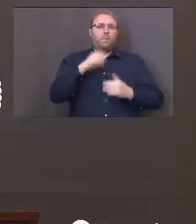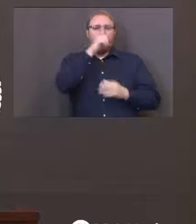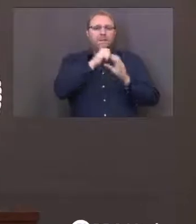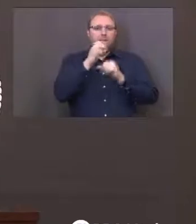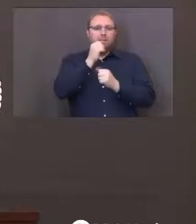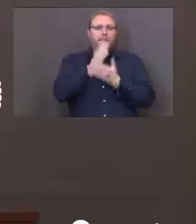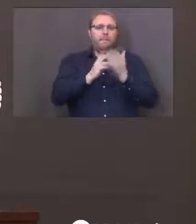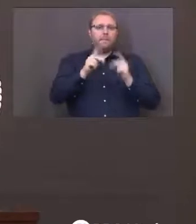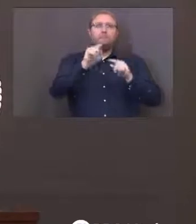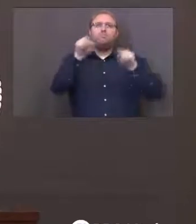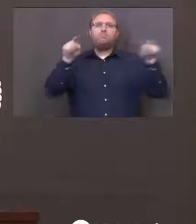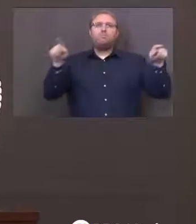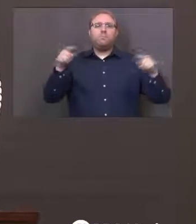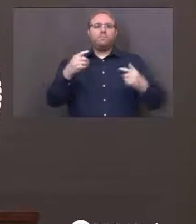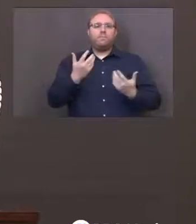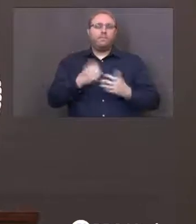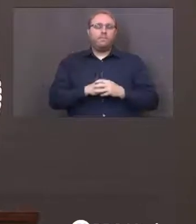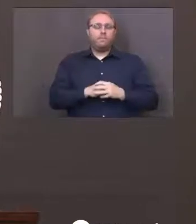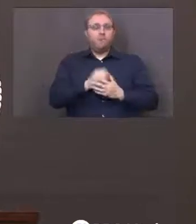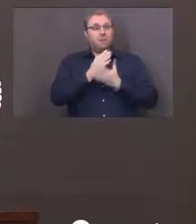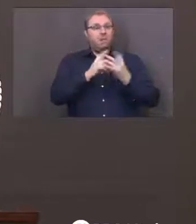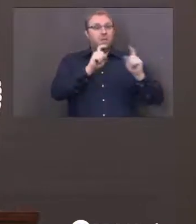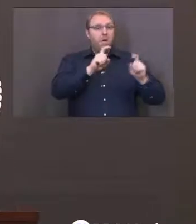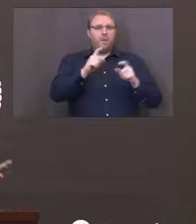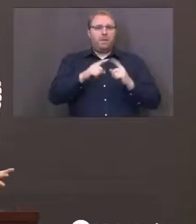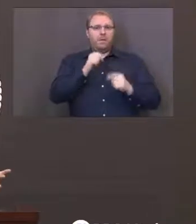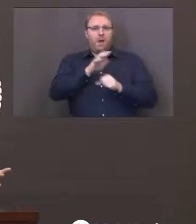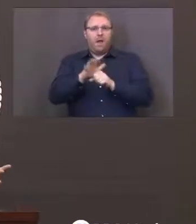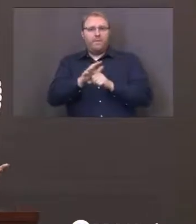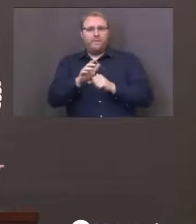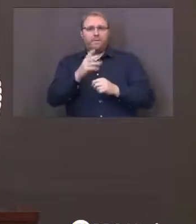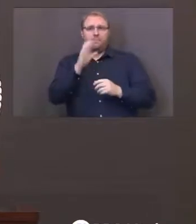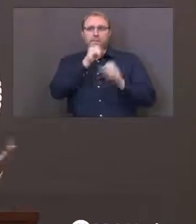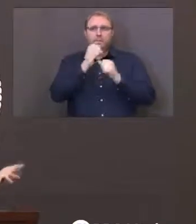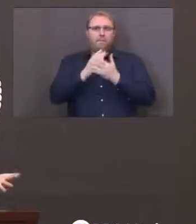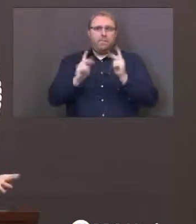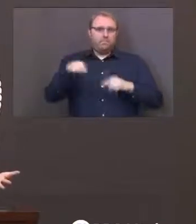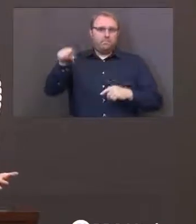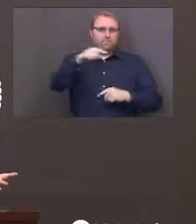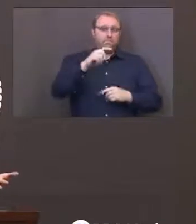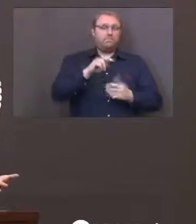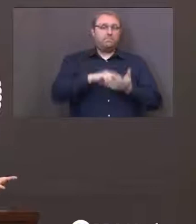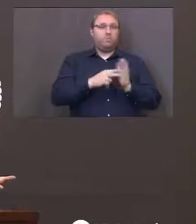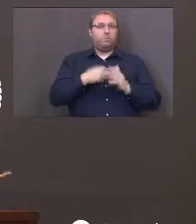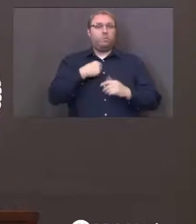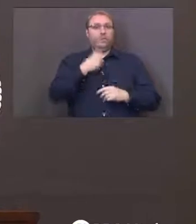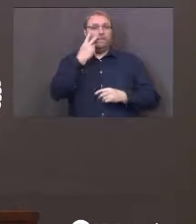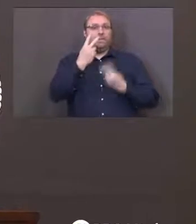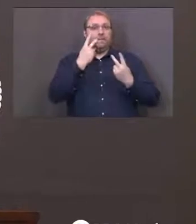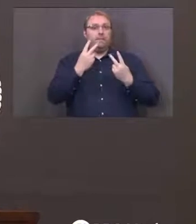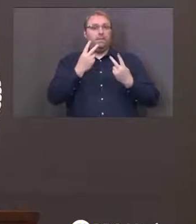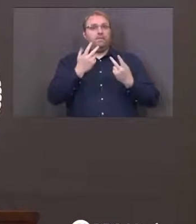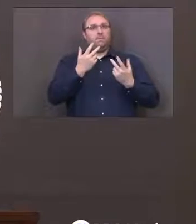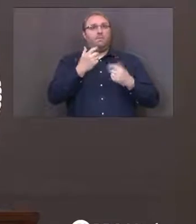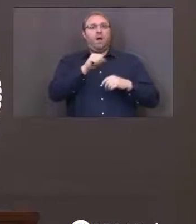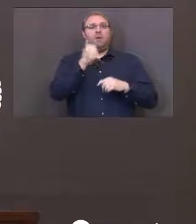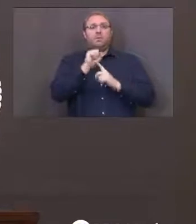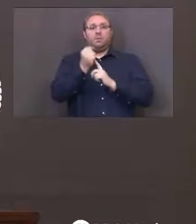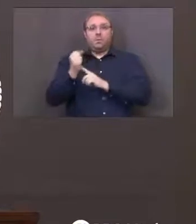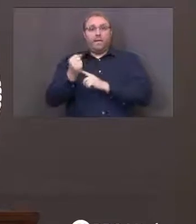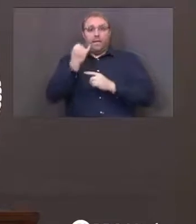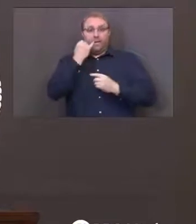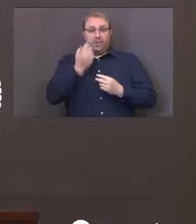cases out there that aren't getting tested. But what we've seen in other instances of this pandemic is that the